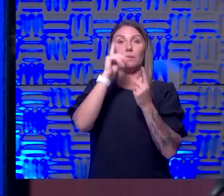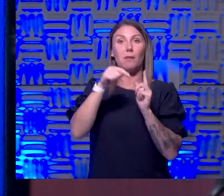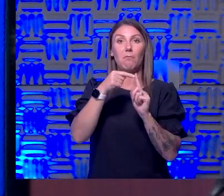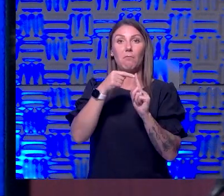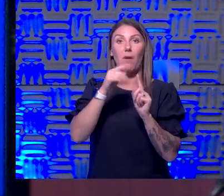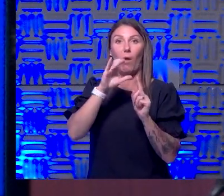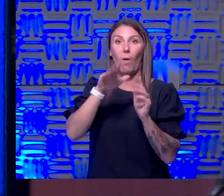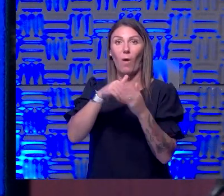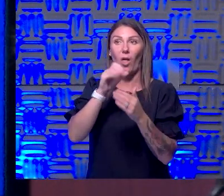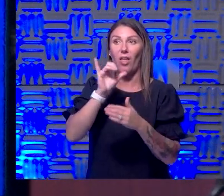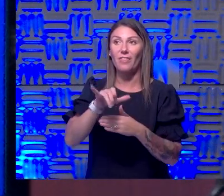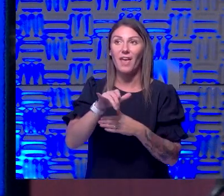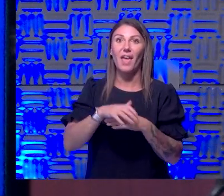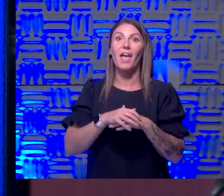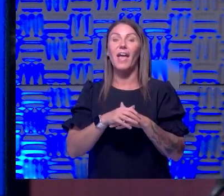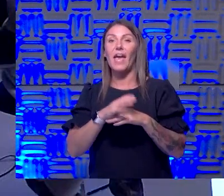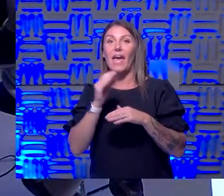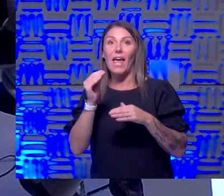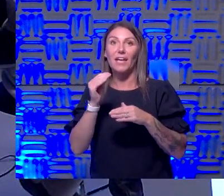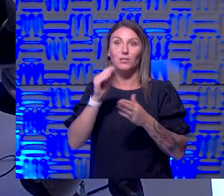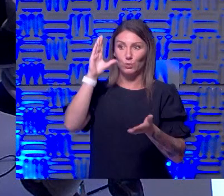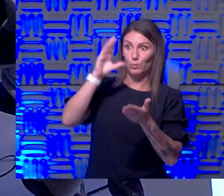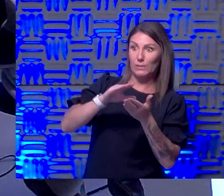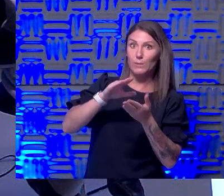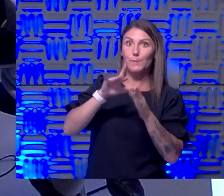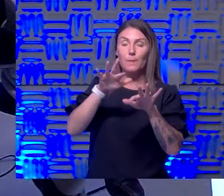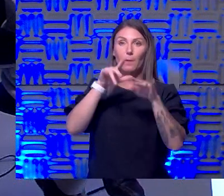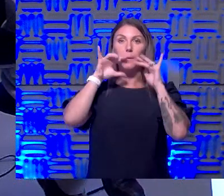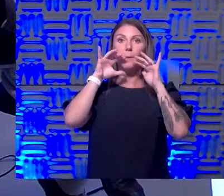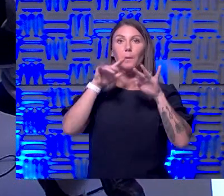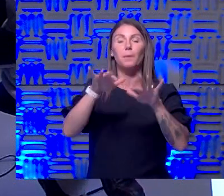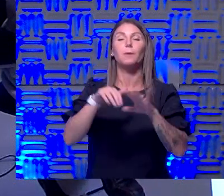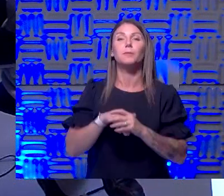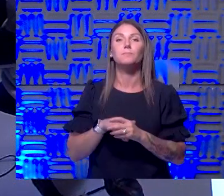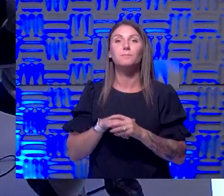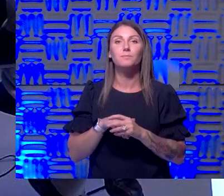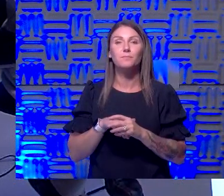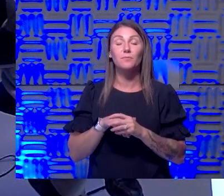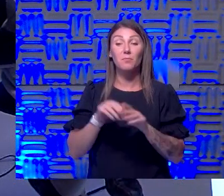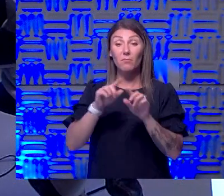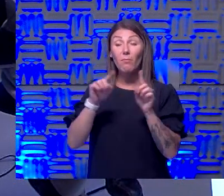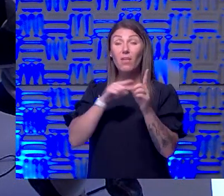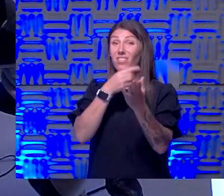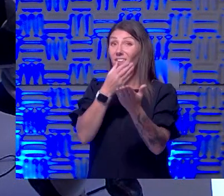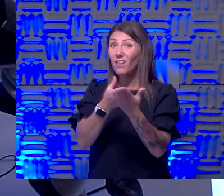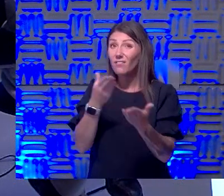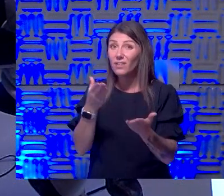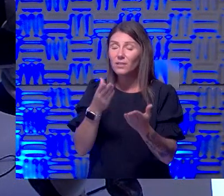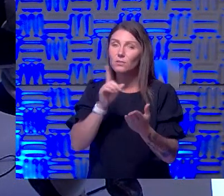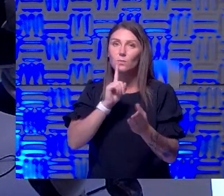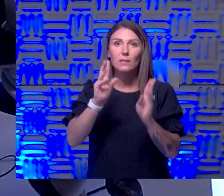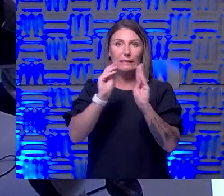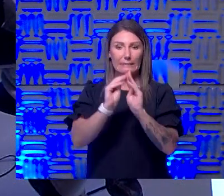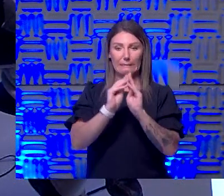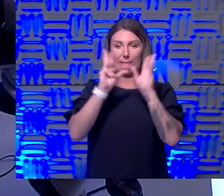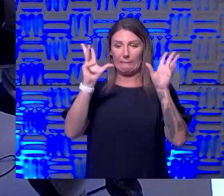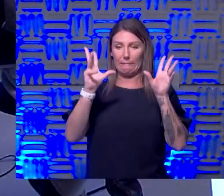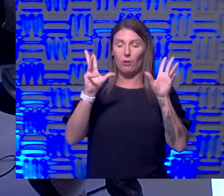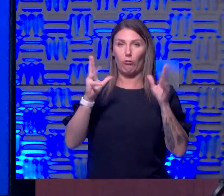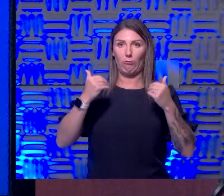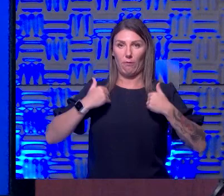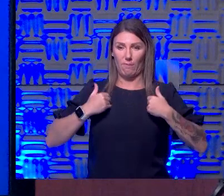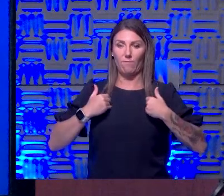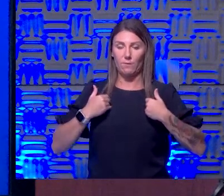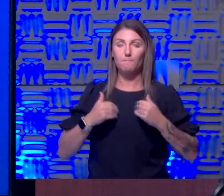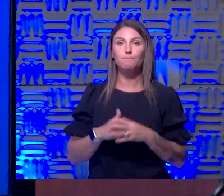of reduce flow. Yeah, that's what I think was that I think that the evidence that is really clear that we have